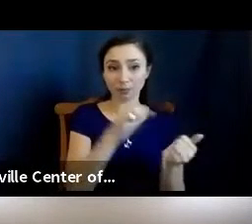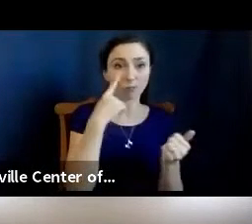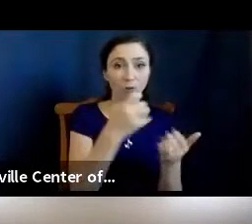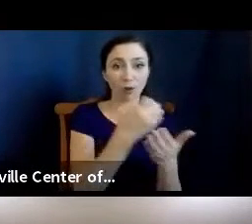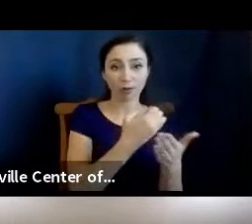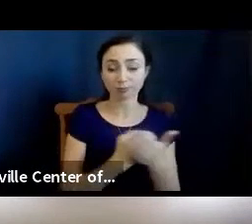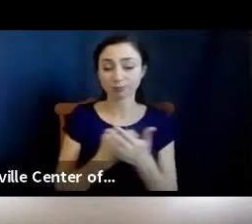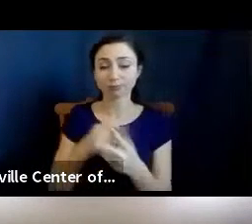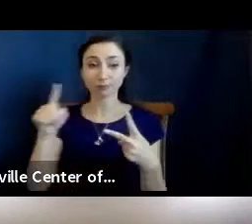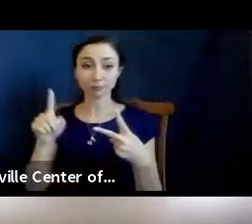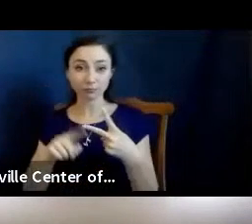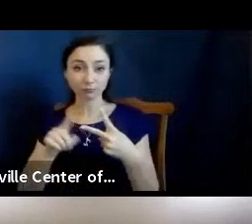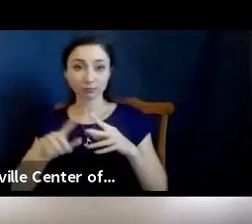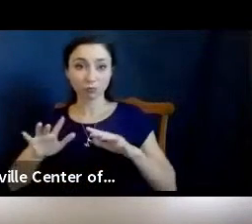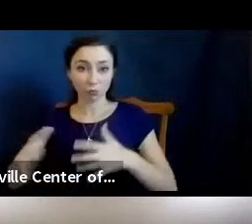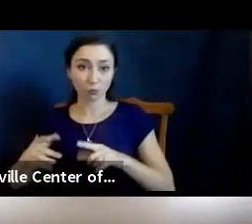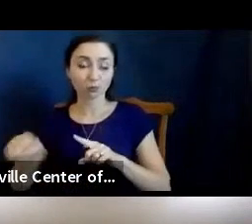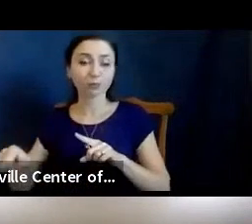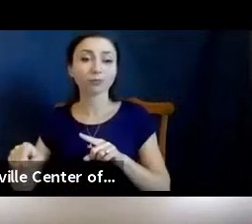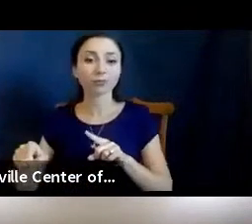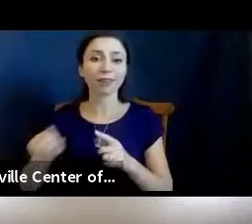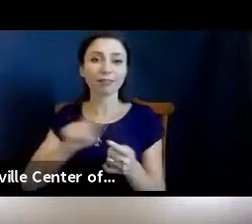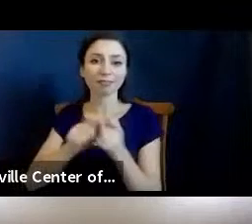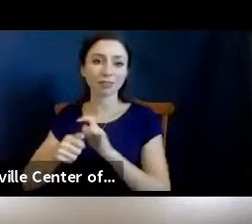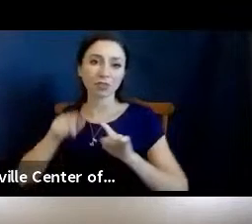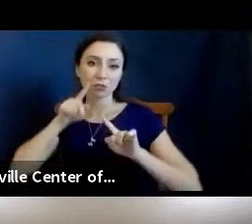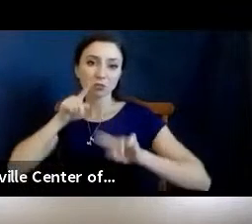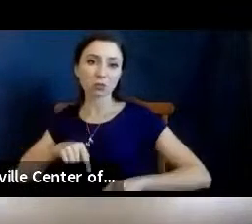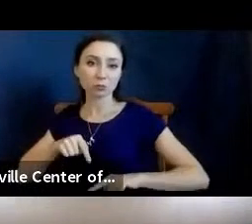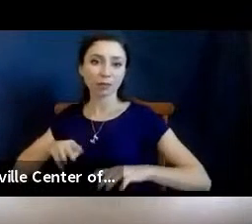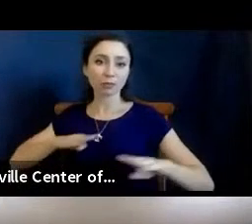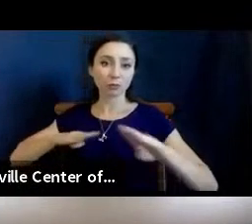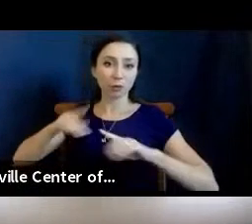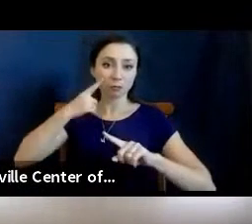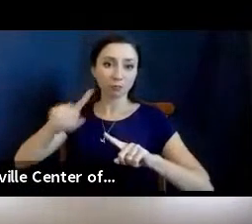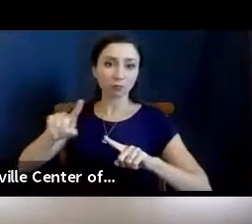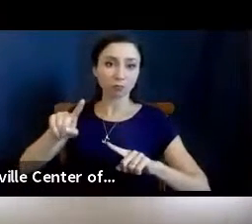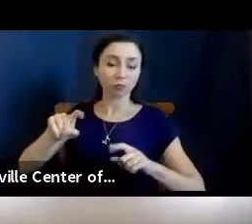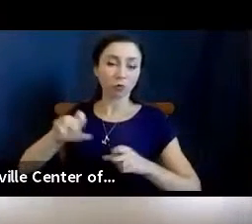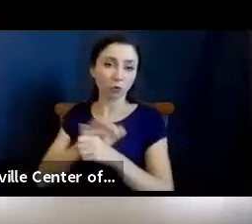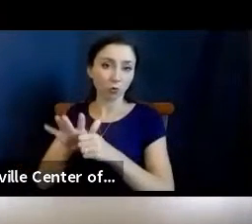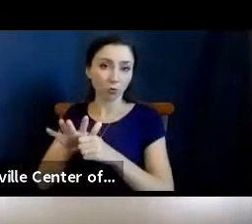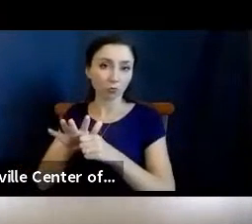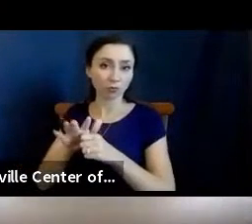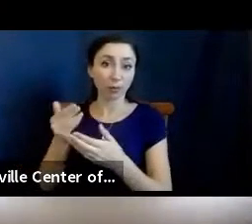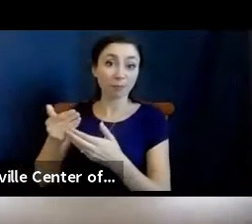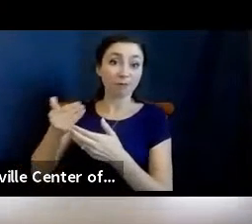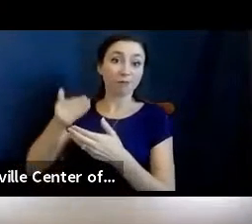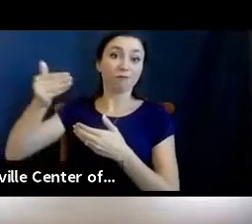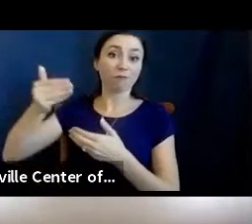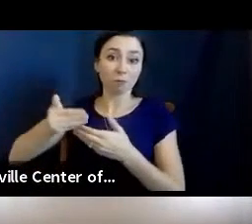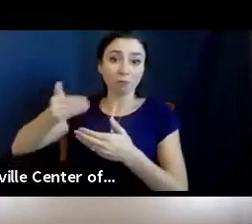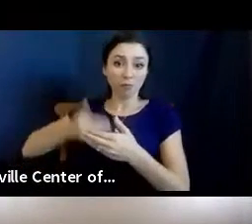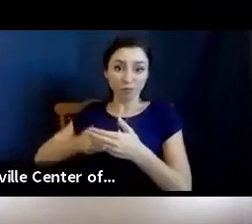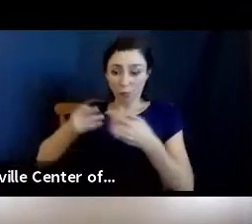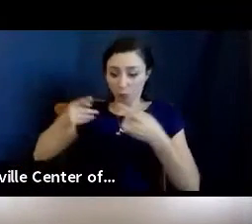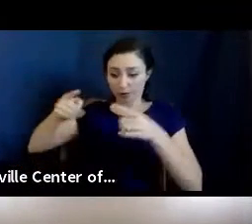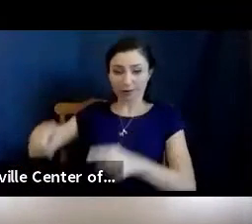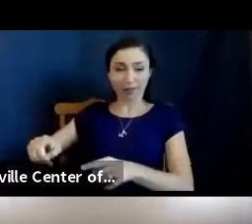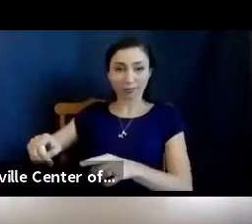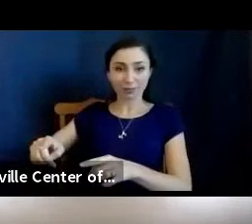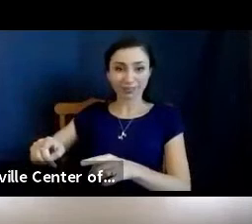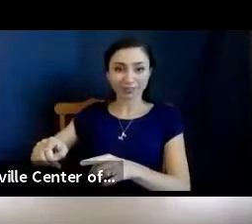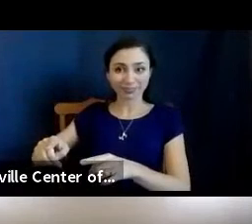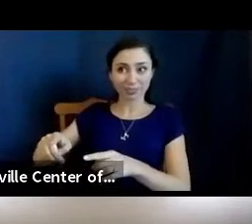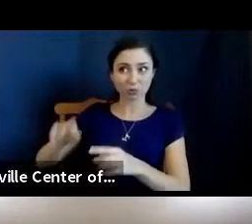organizations began changing their behavior in response to the threat of COVID-19 in advance of, and sometimes independently of, government or policy